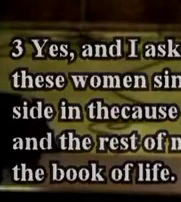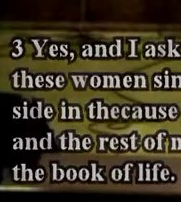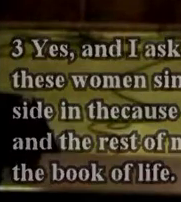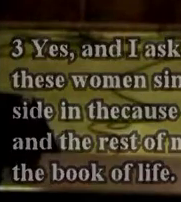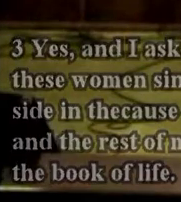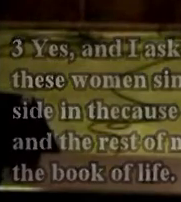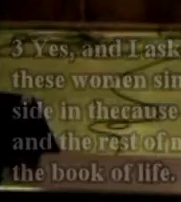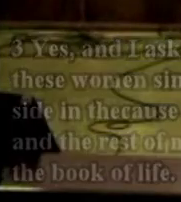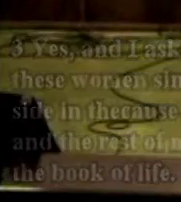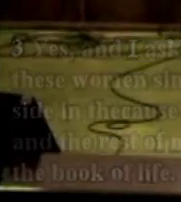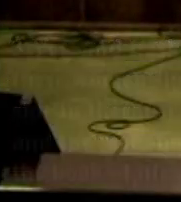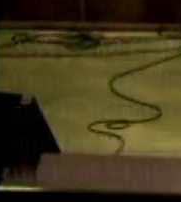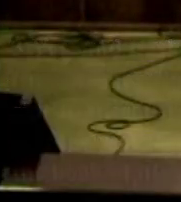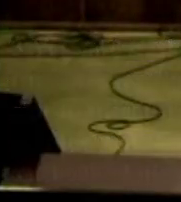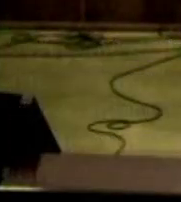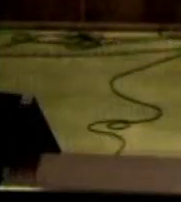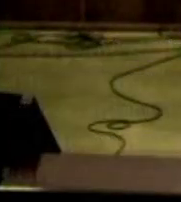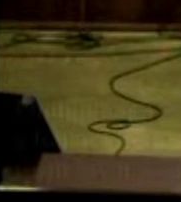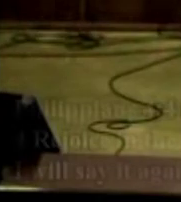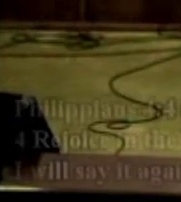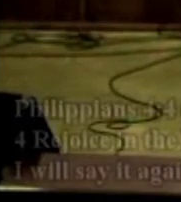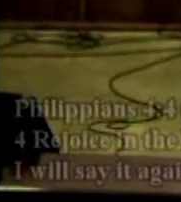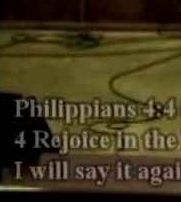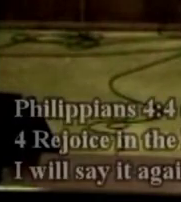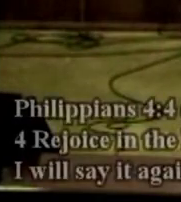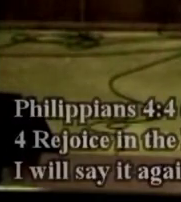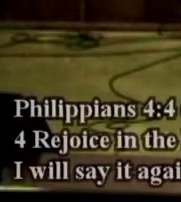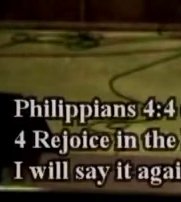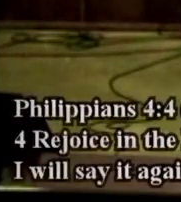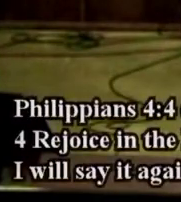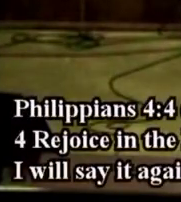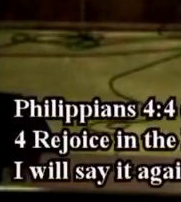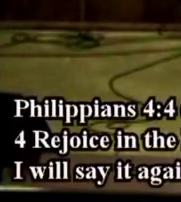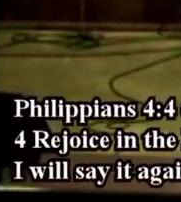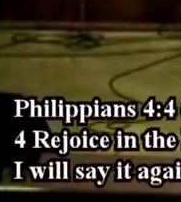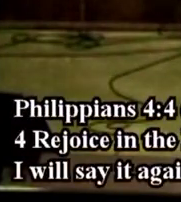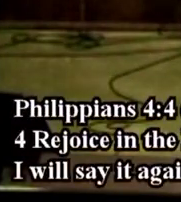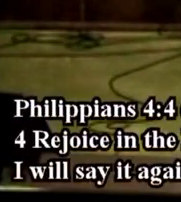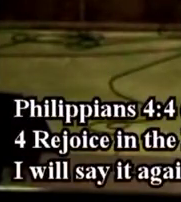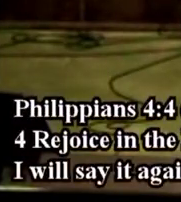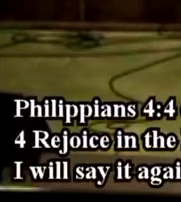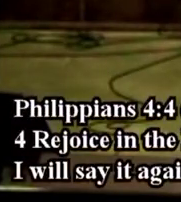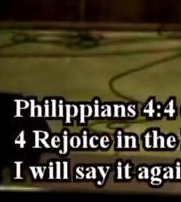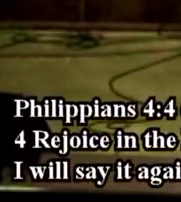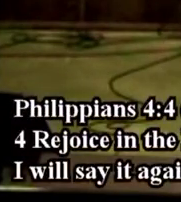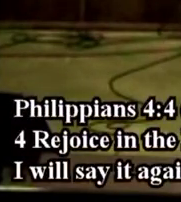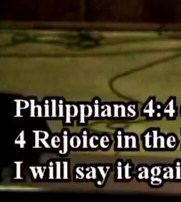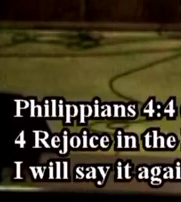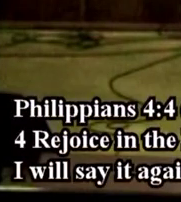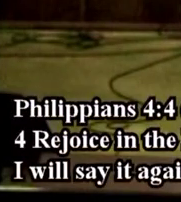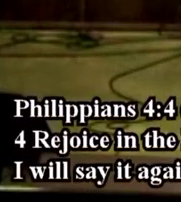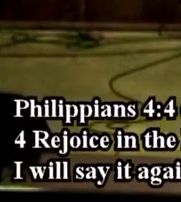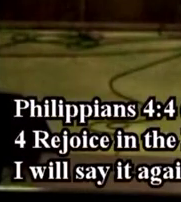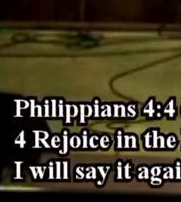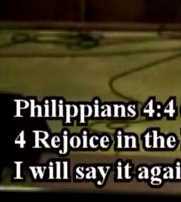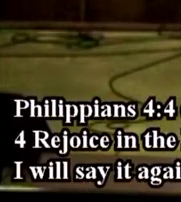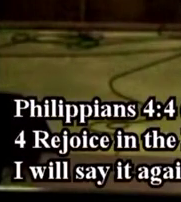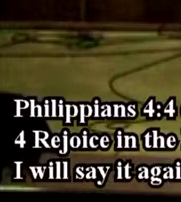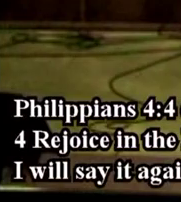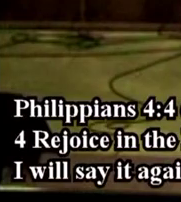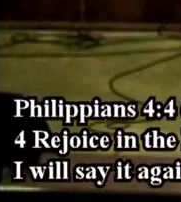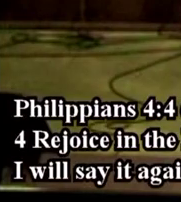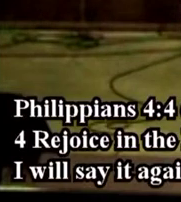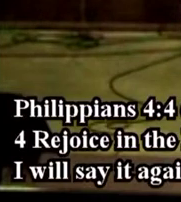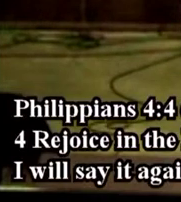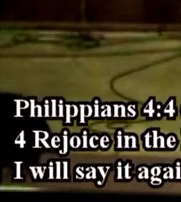whose names are in the book of life. And here's what he says. Rejoice in the Lord always. I will say